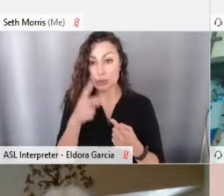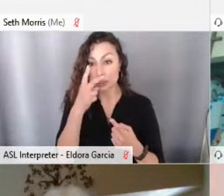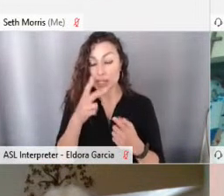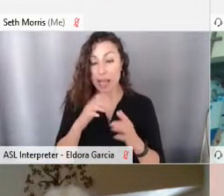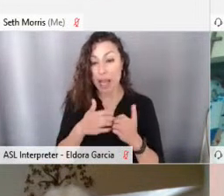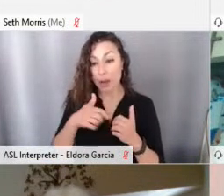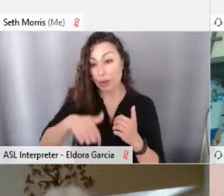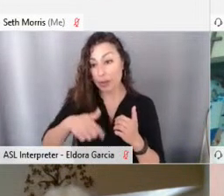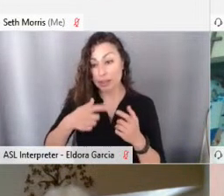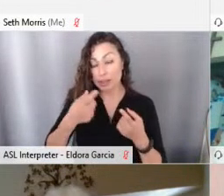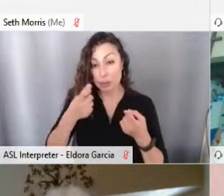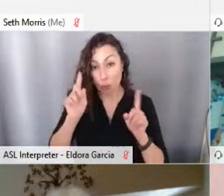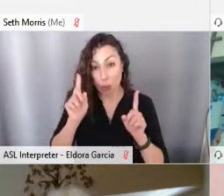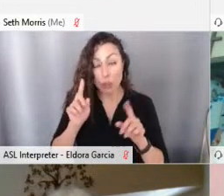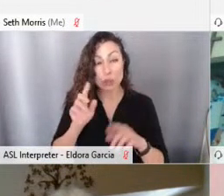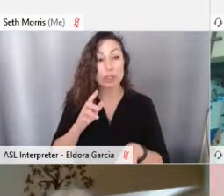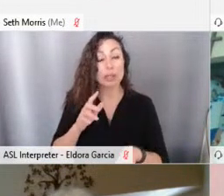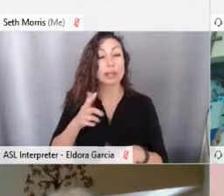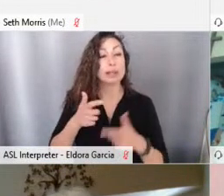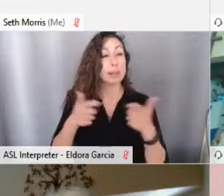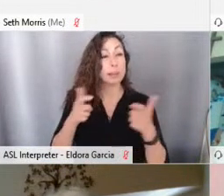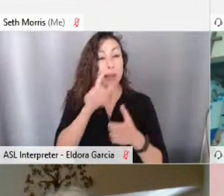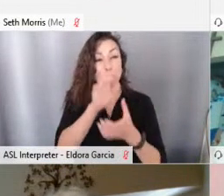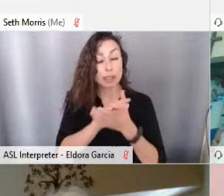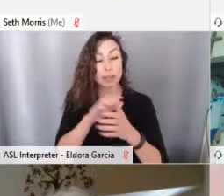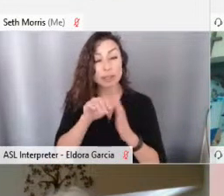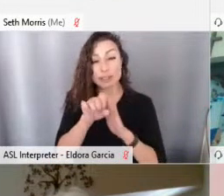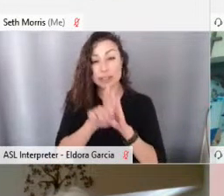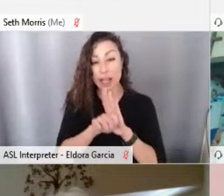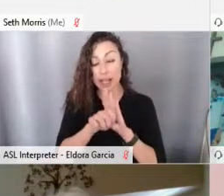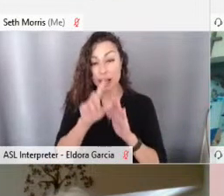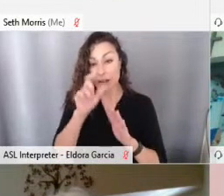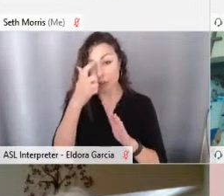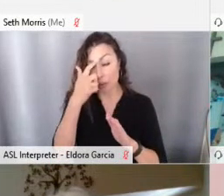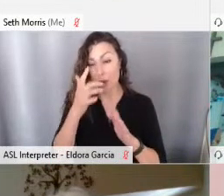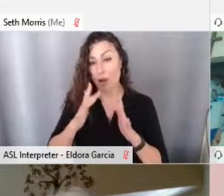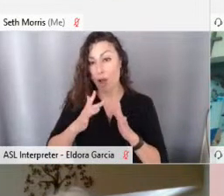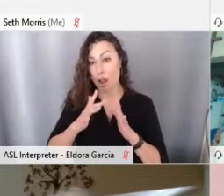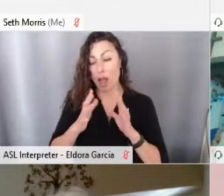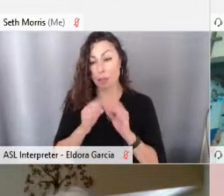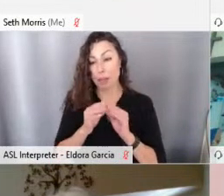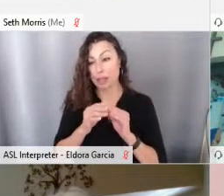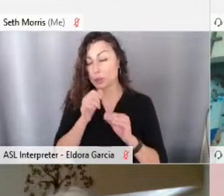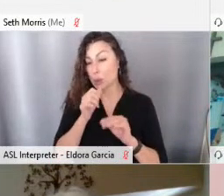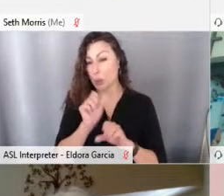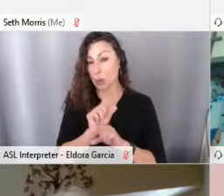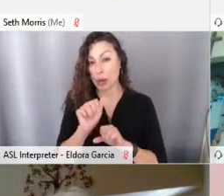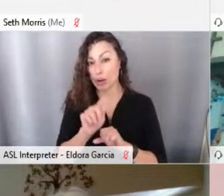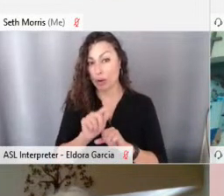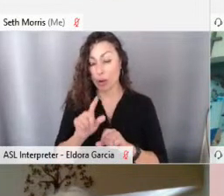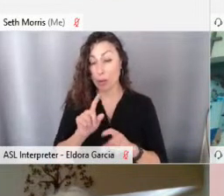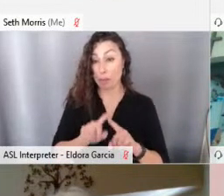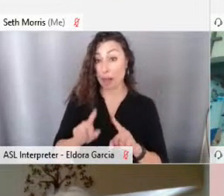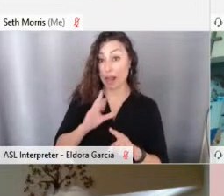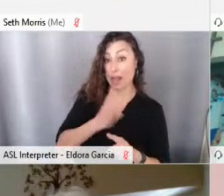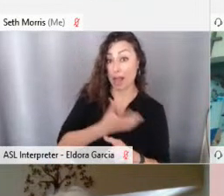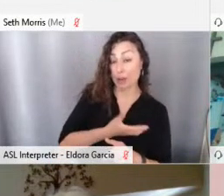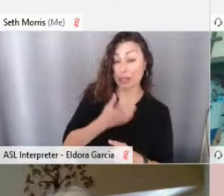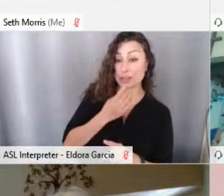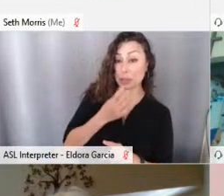works. There's a broad belief in state government that these online meetings don't work at all. In our experience